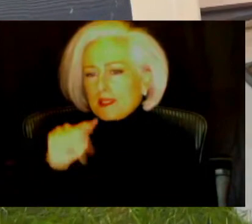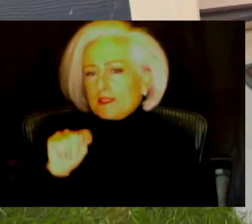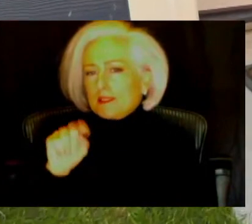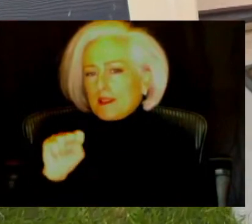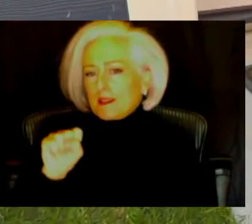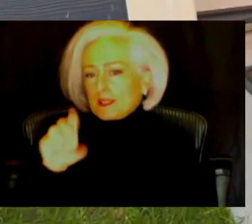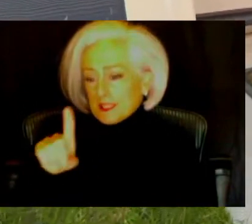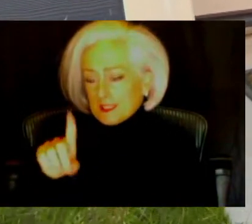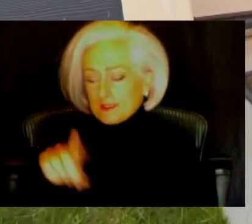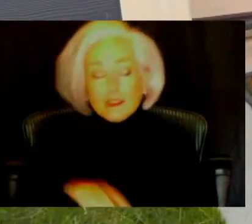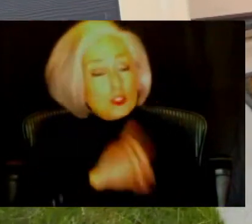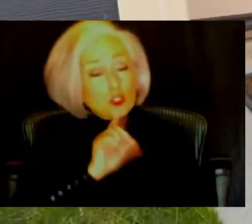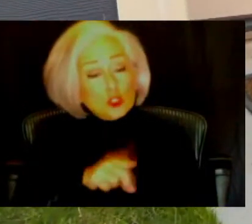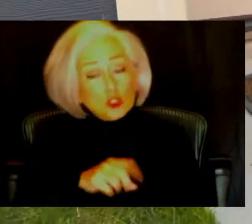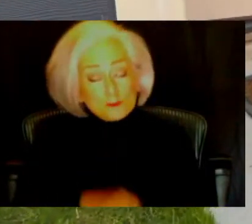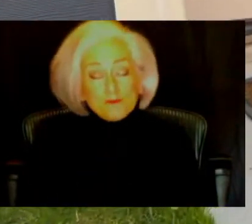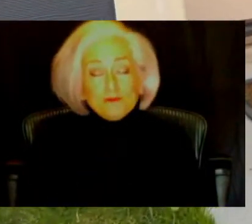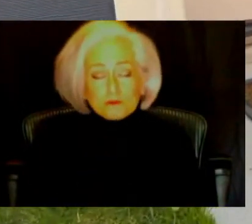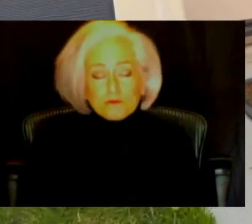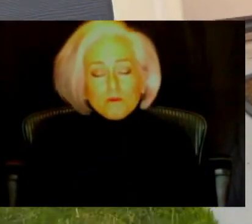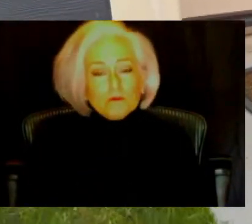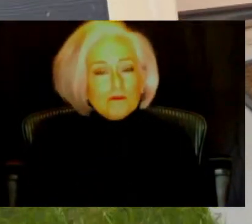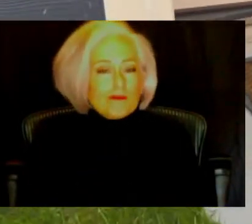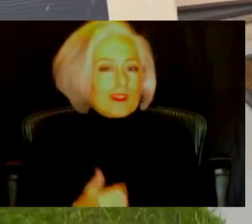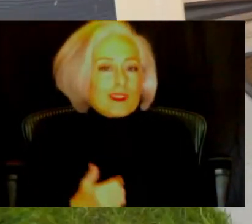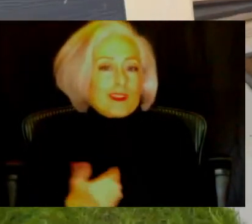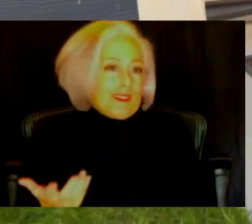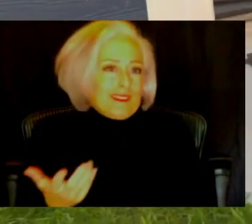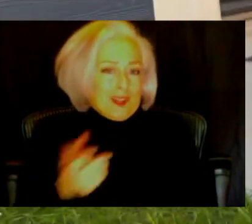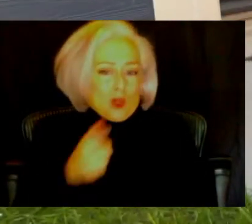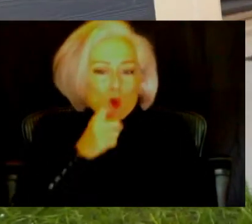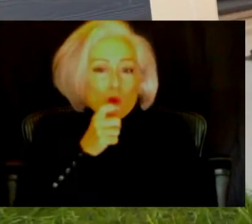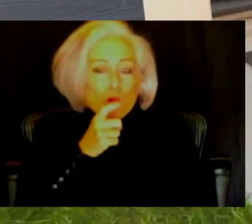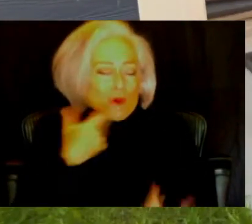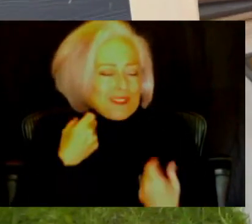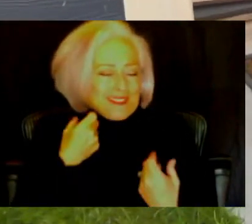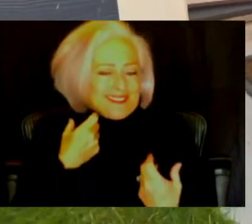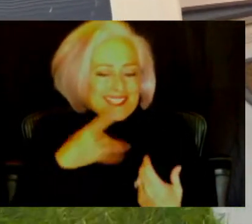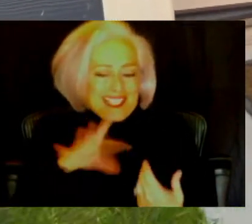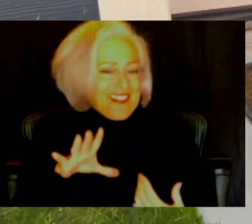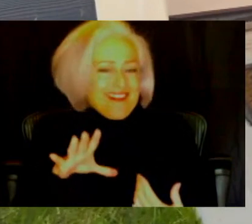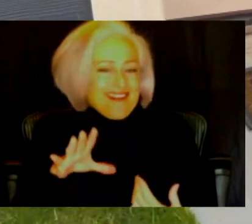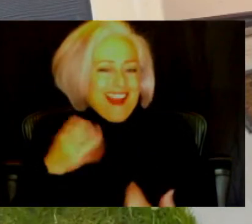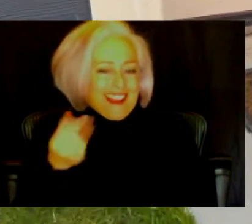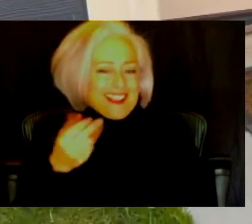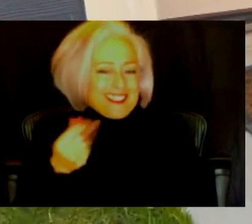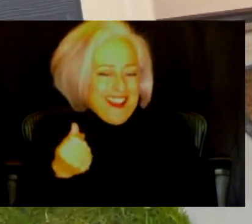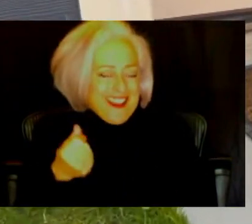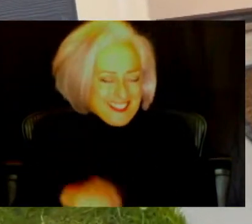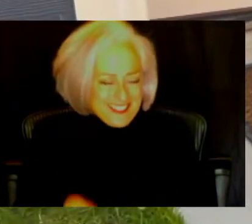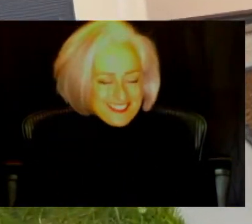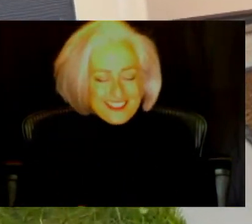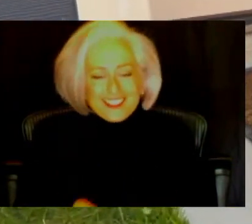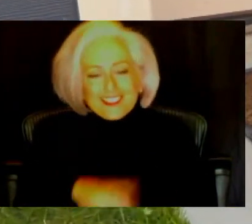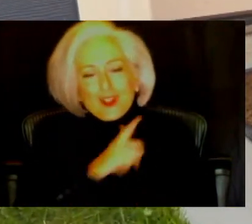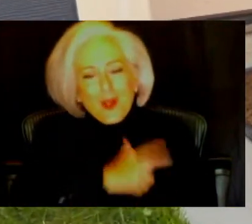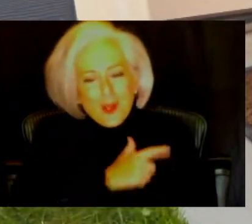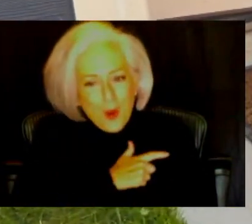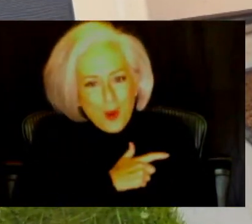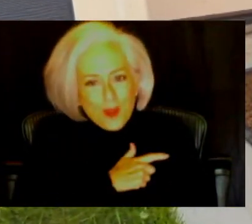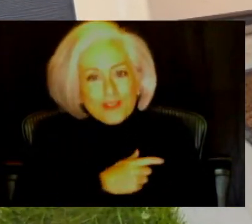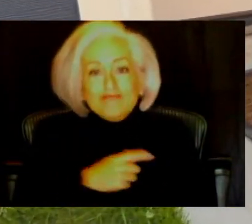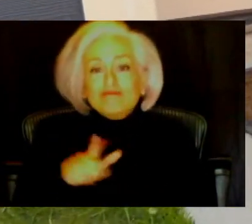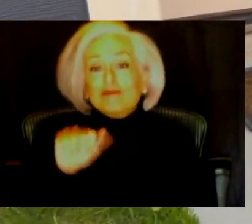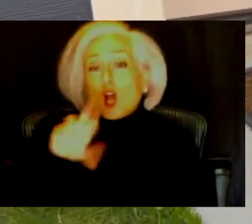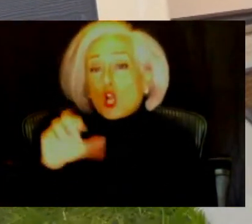Sure. I mean, who doesn't like a four-legged friend, right? They're loyal. They're great companions. Archie's about 13 months old, so he's still got a